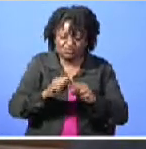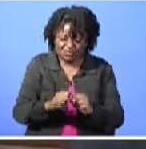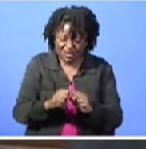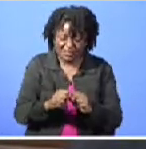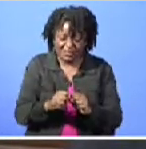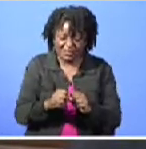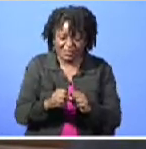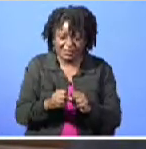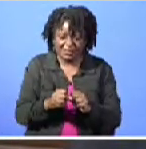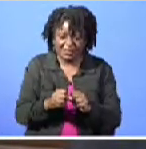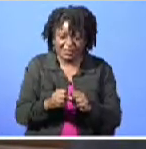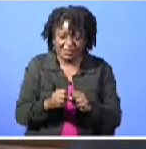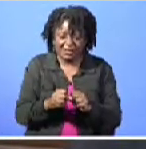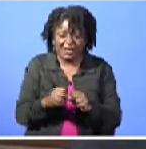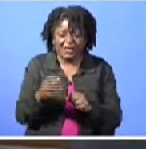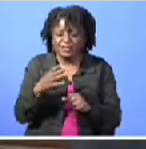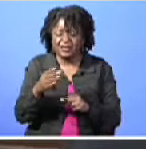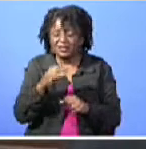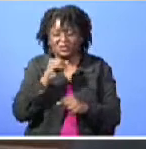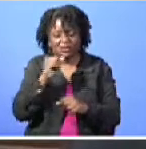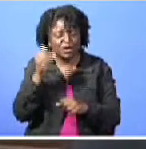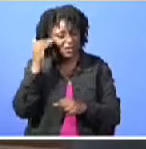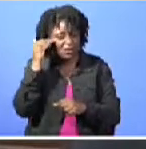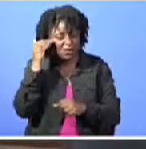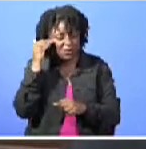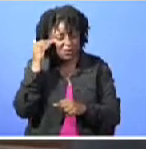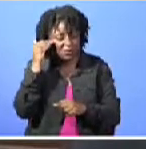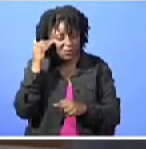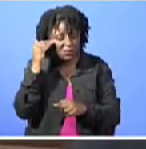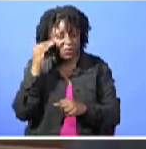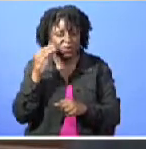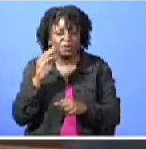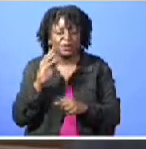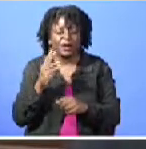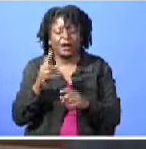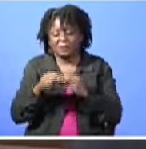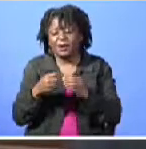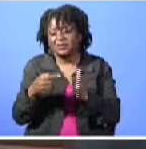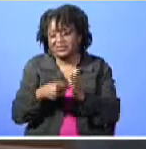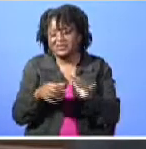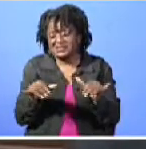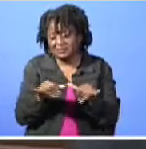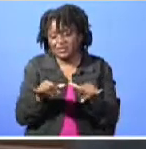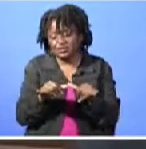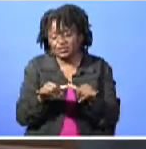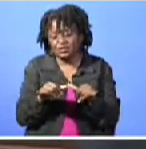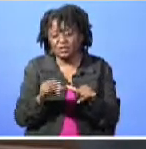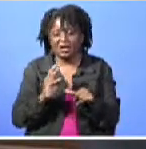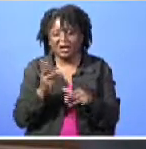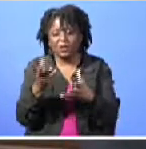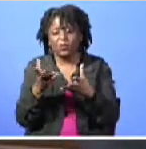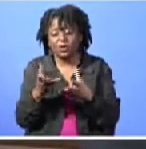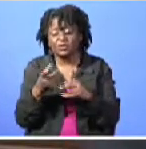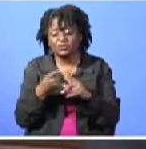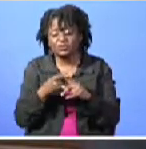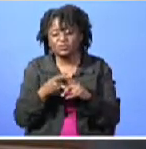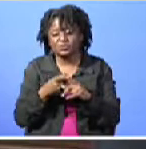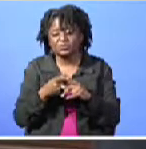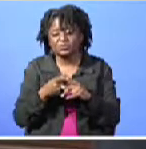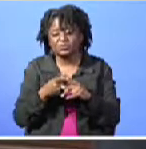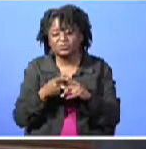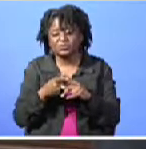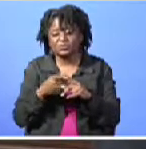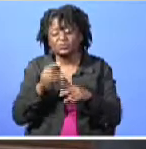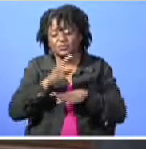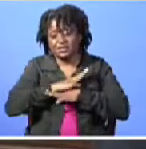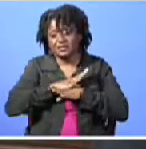have known that such a measure had been taken. But I want to assure them that such a measure was taken to